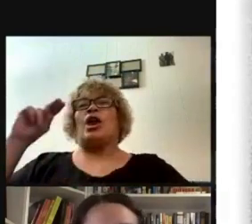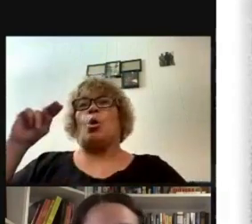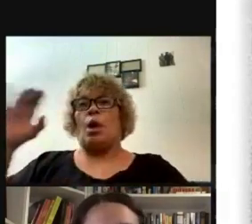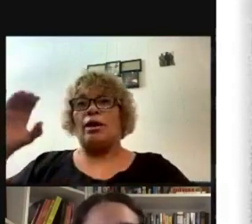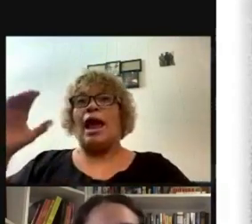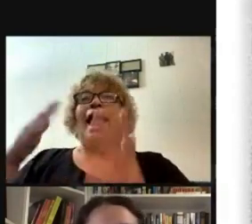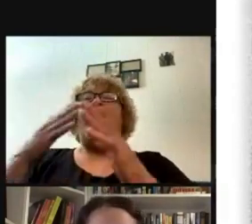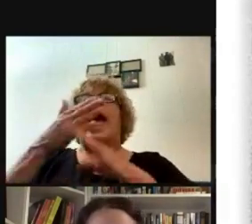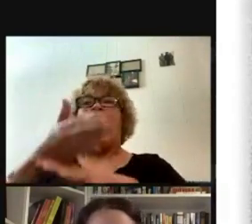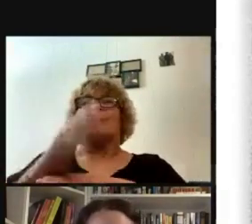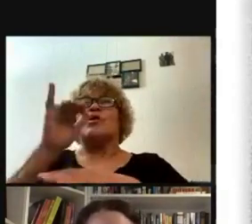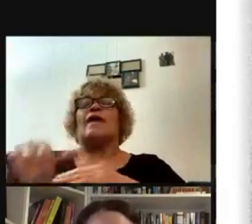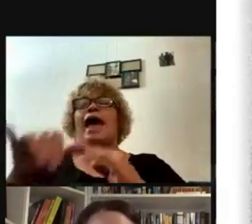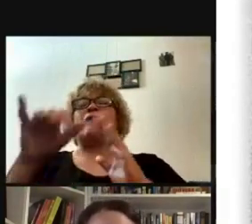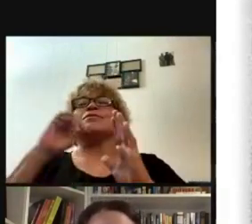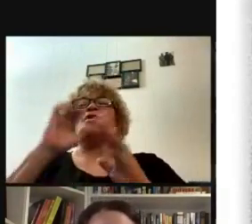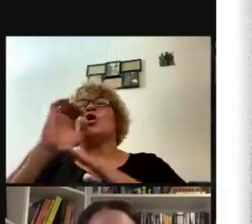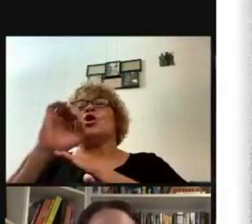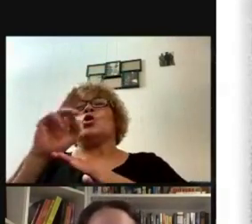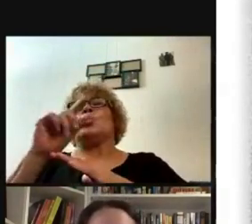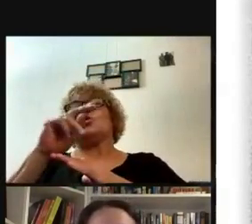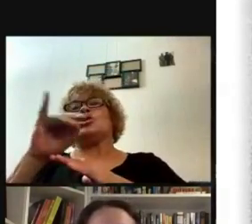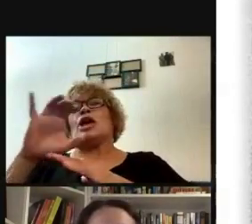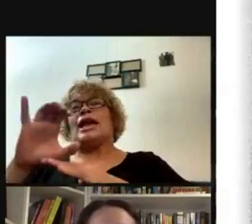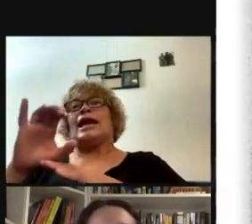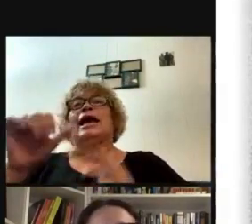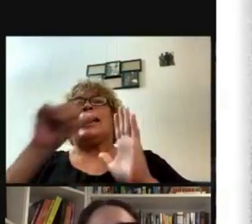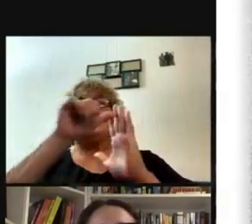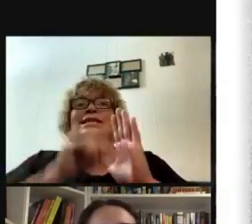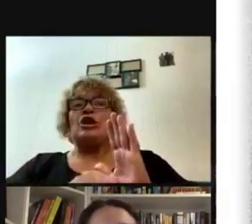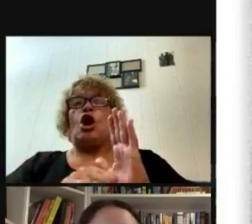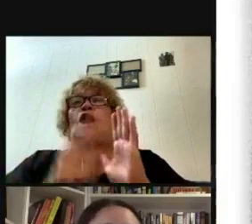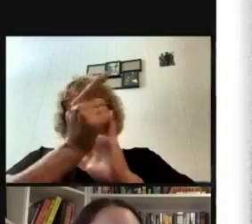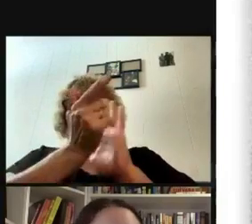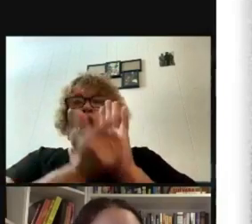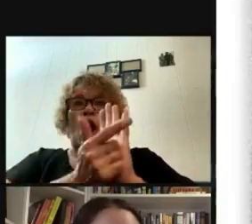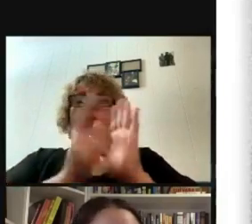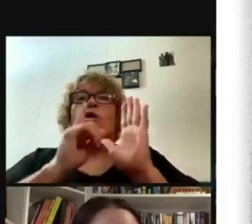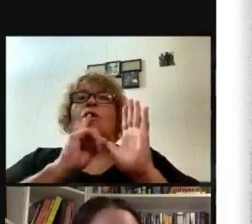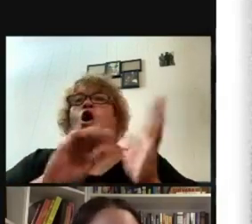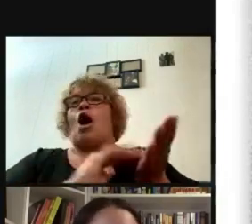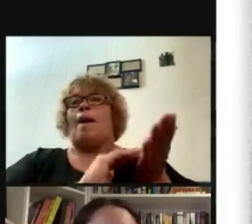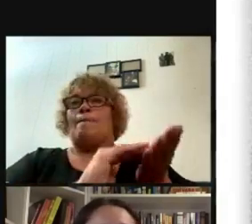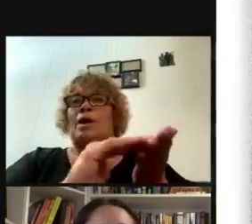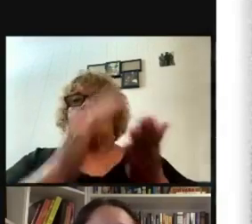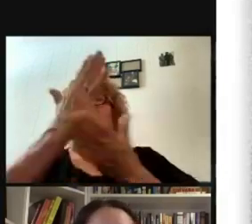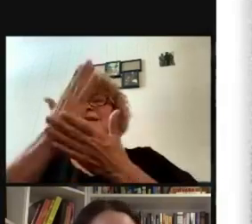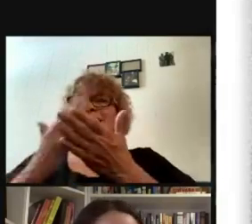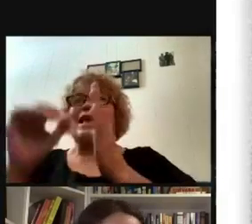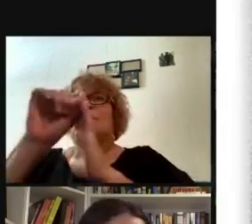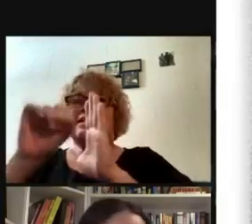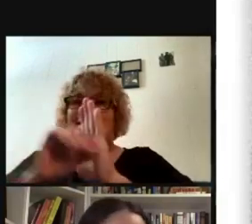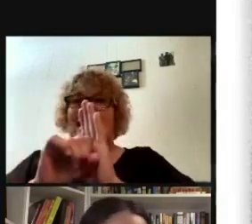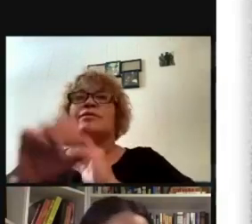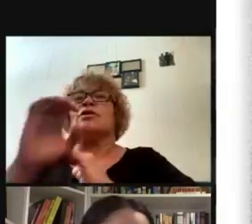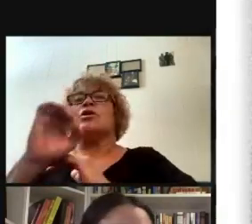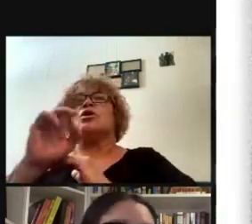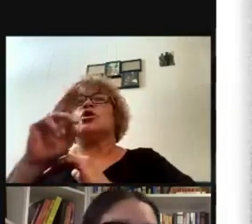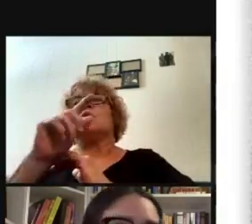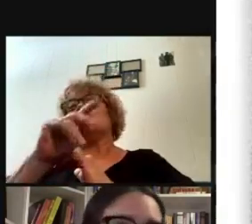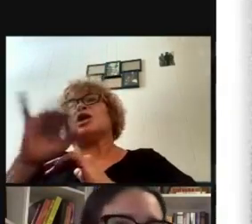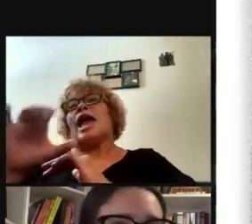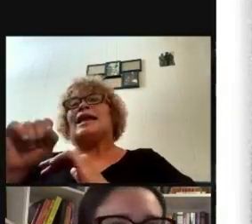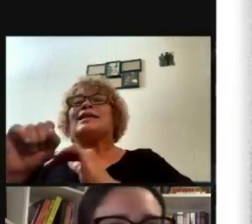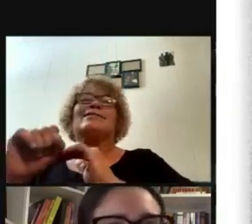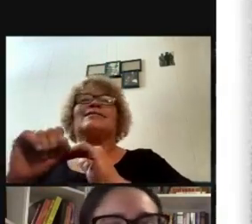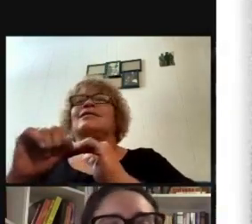eugenics period, when eugenic sterilization laws are repealed in some states, and eugenics in general kind of